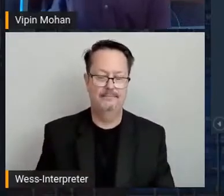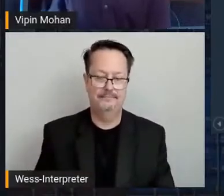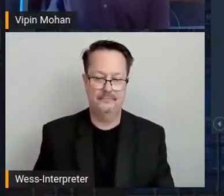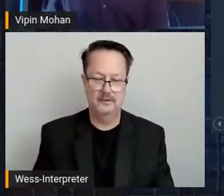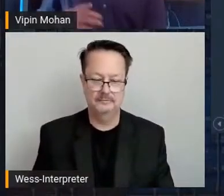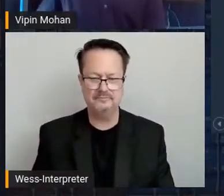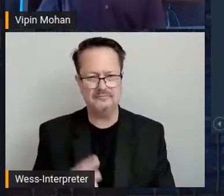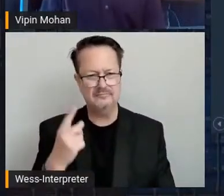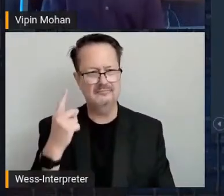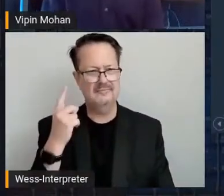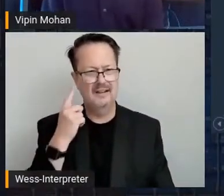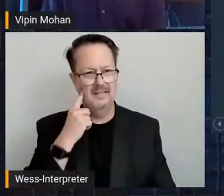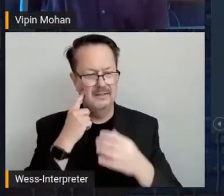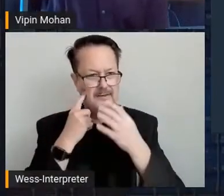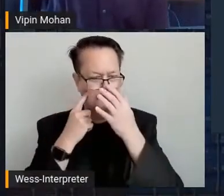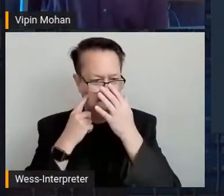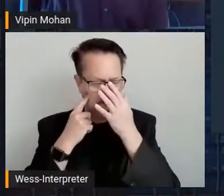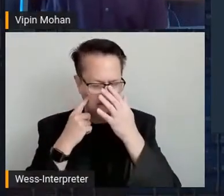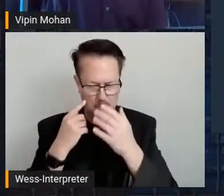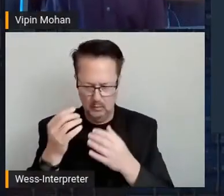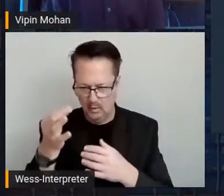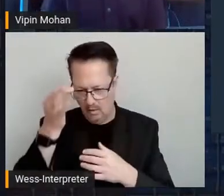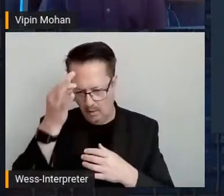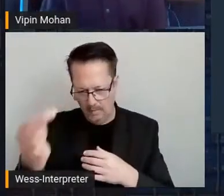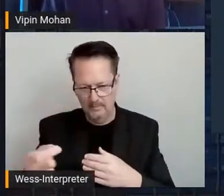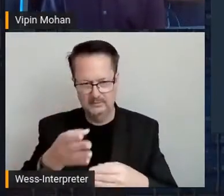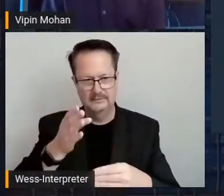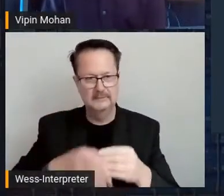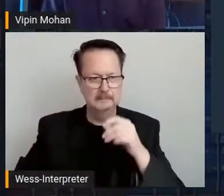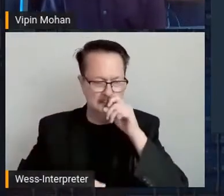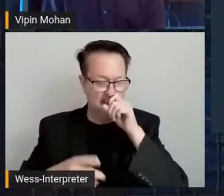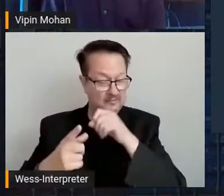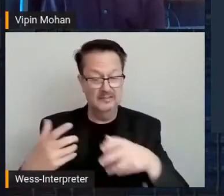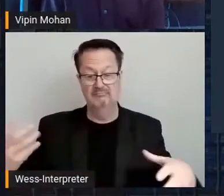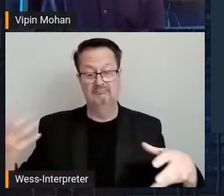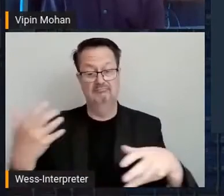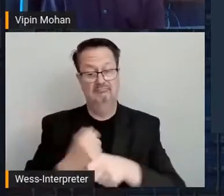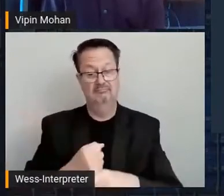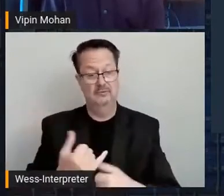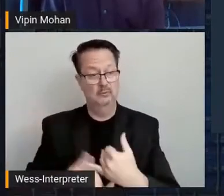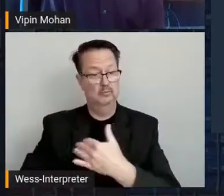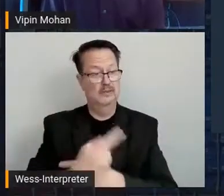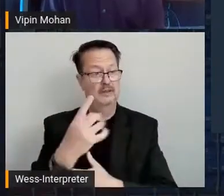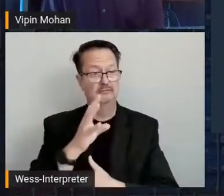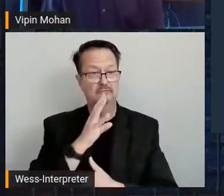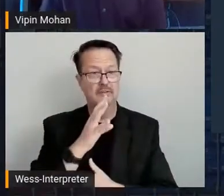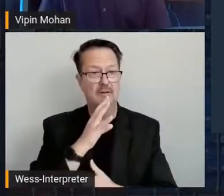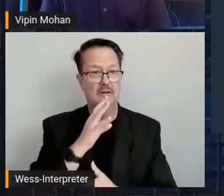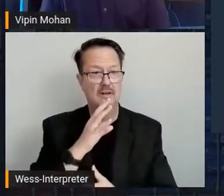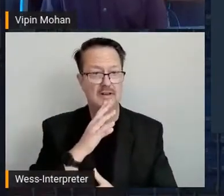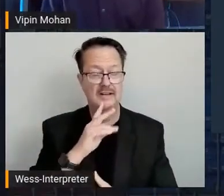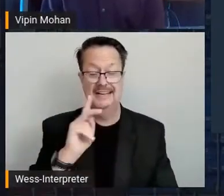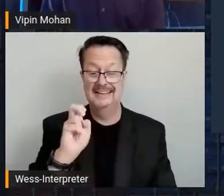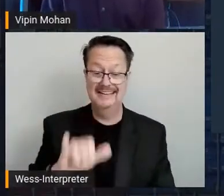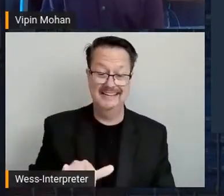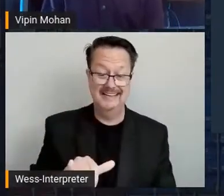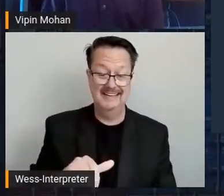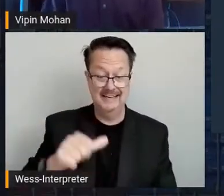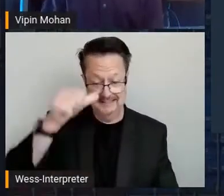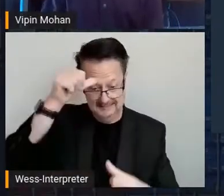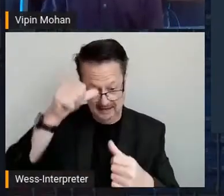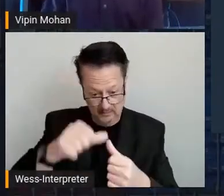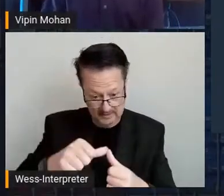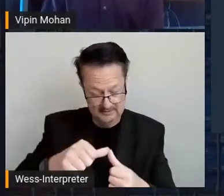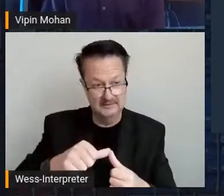So I think we are almost there. And just to summarize today's talk, key takeaways are, we are super excited to let you know